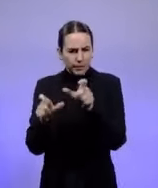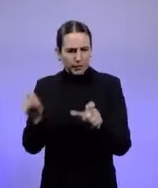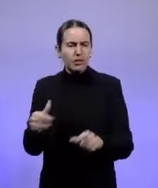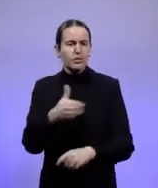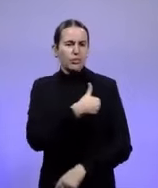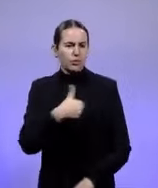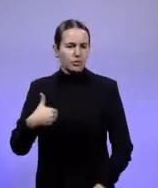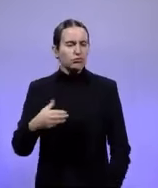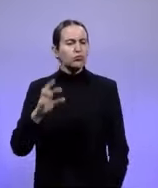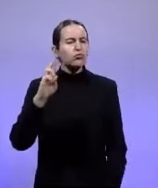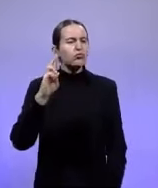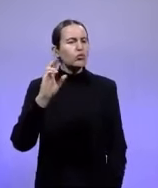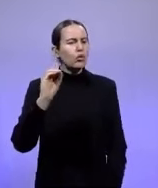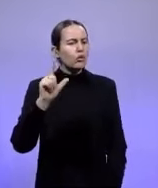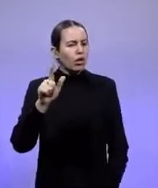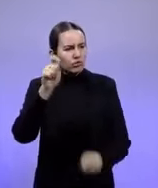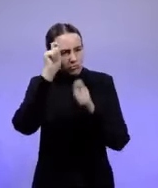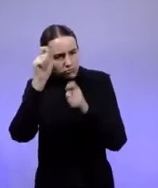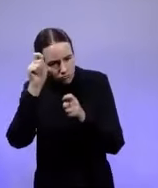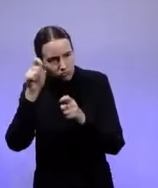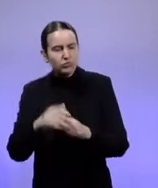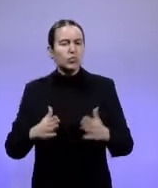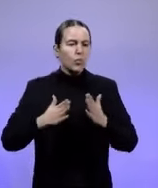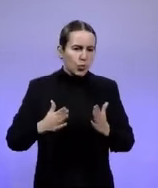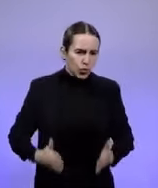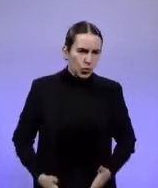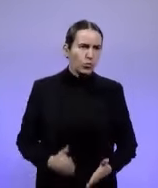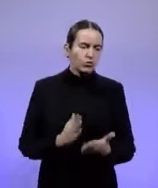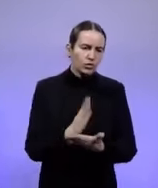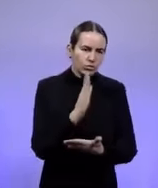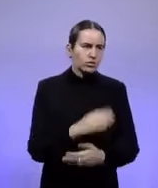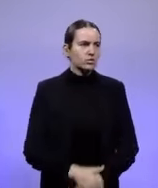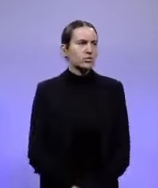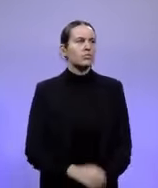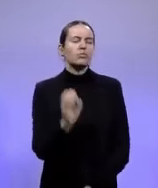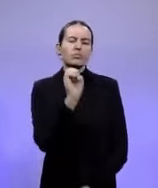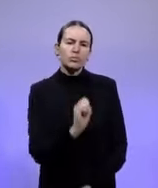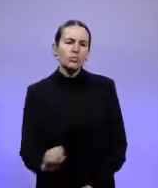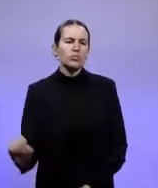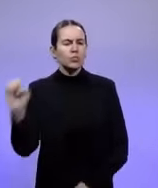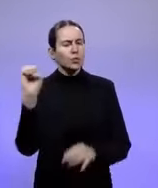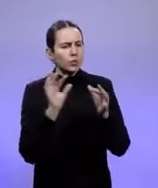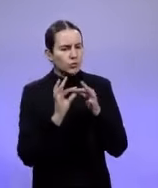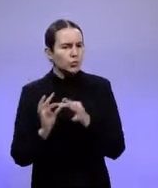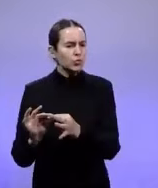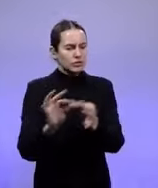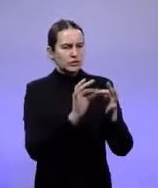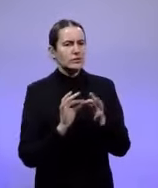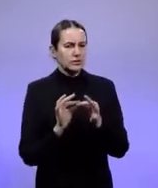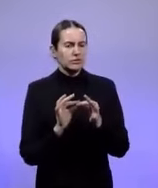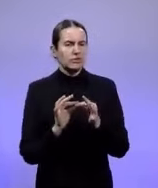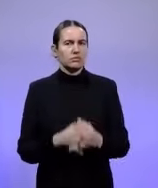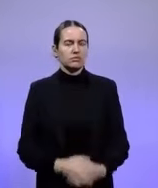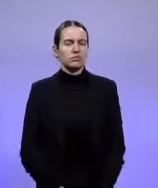law, for human rights, for the European unity, and for integrity in the public